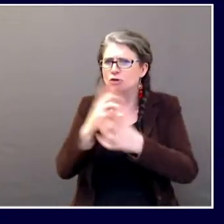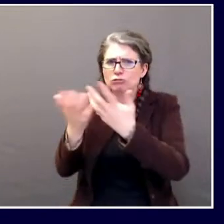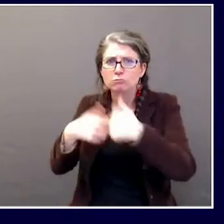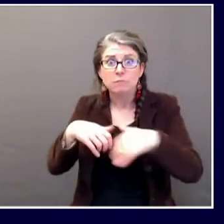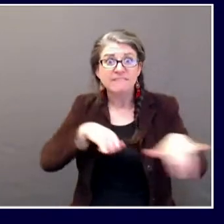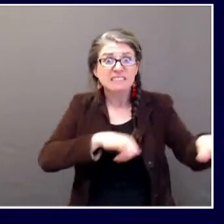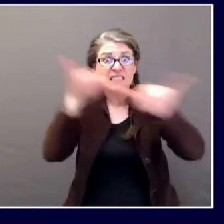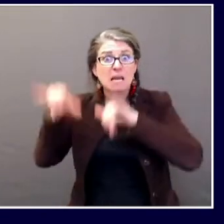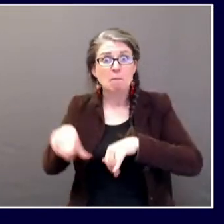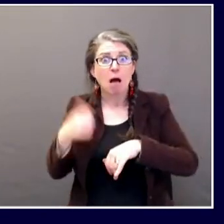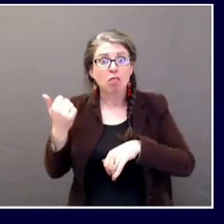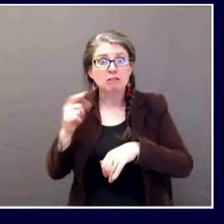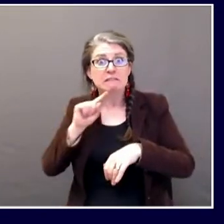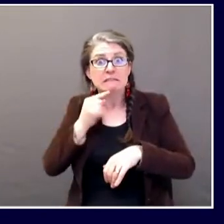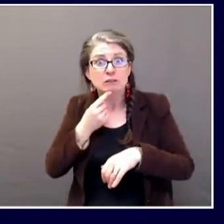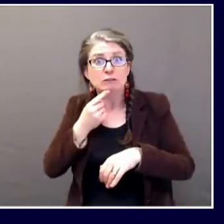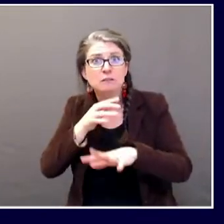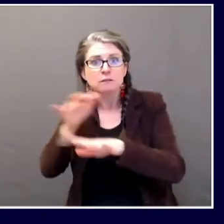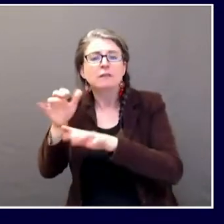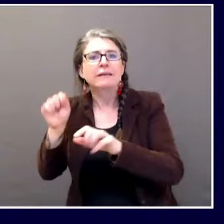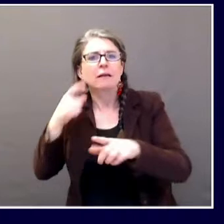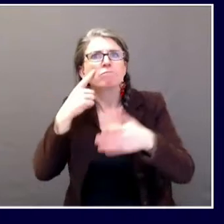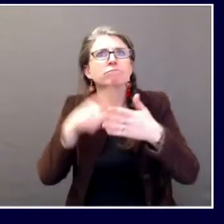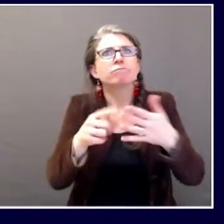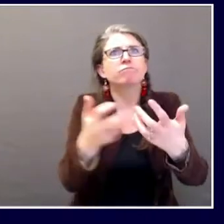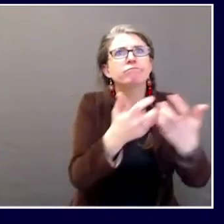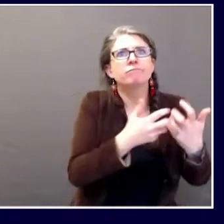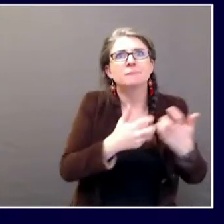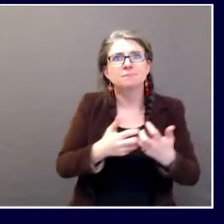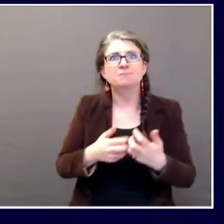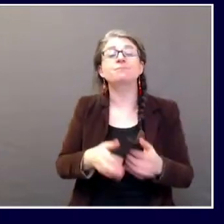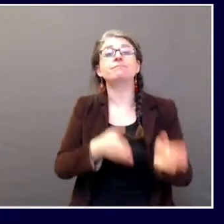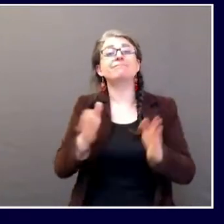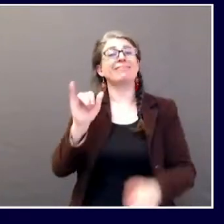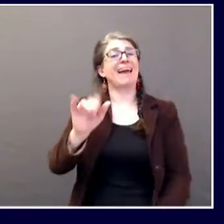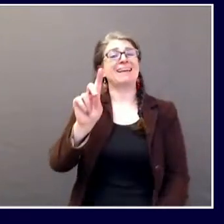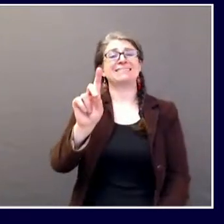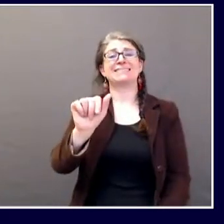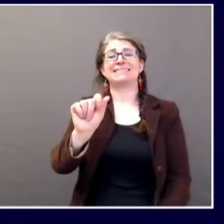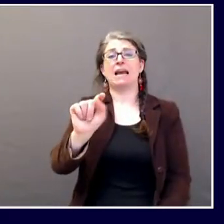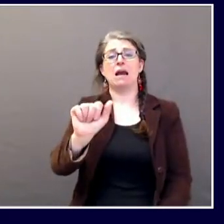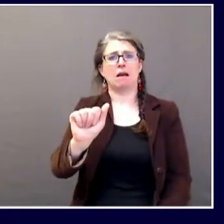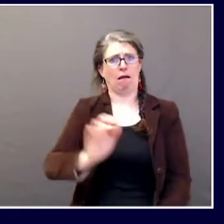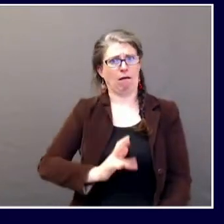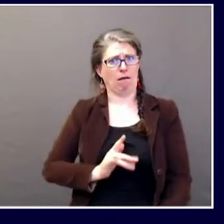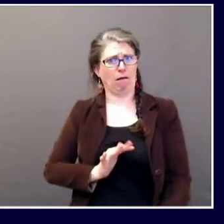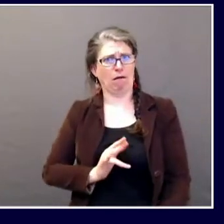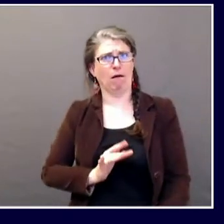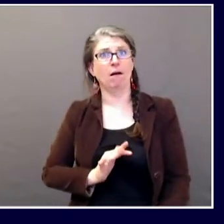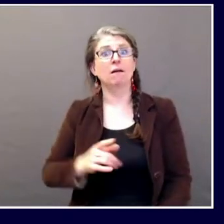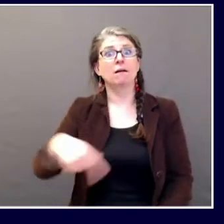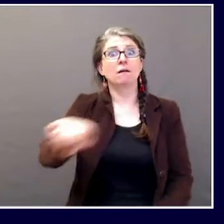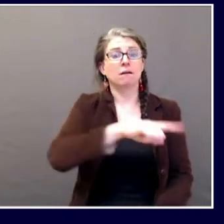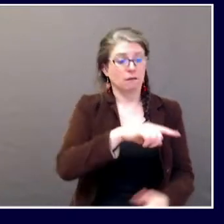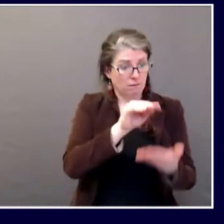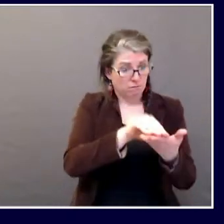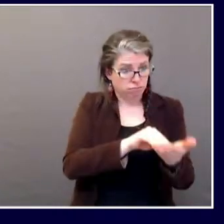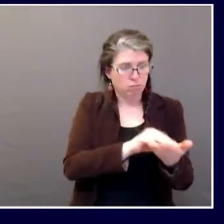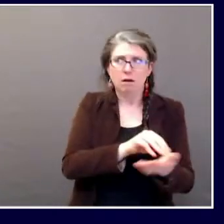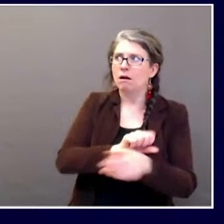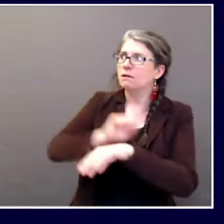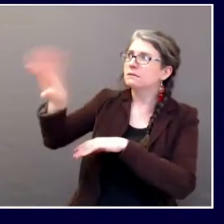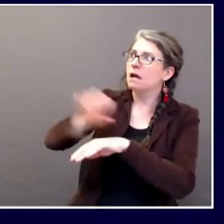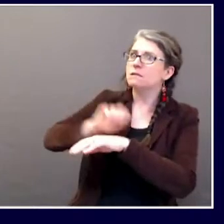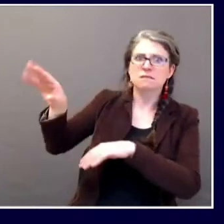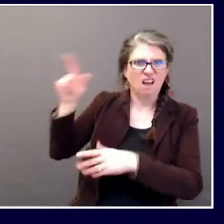glimpse at how folks are doing after the vaccine. So for everyone out there that is getting vaccinated, I recommend right after you've been